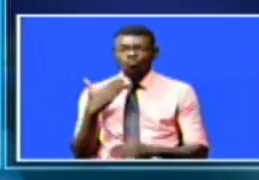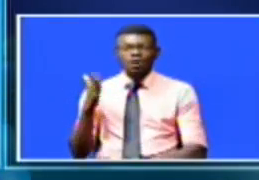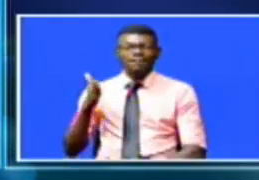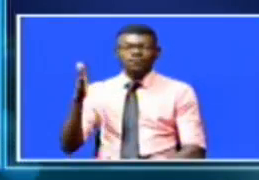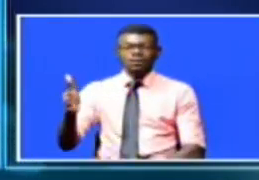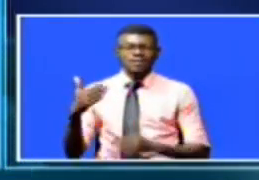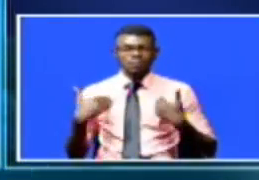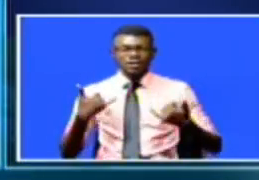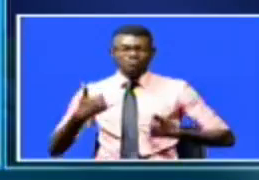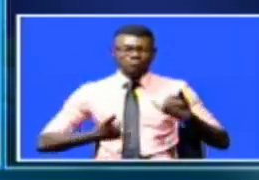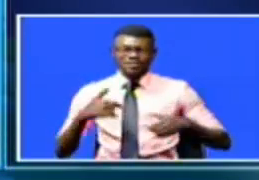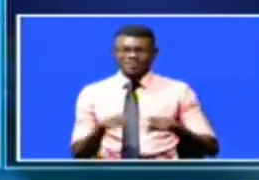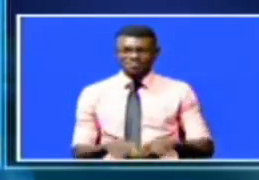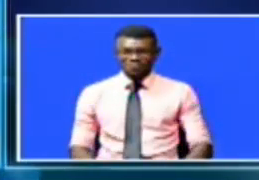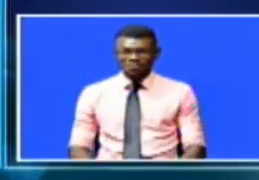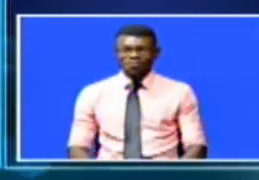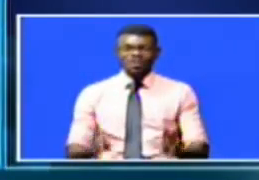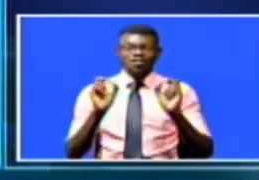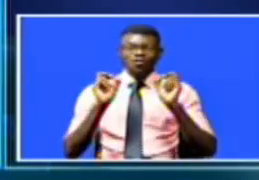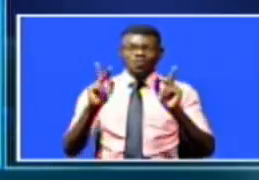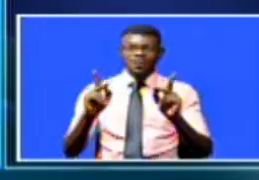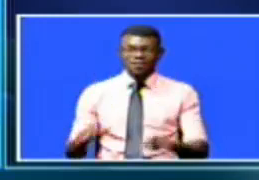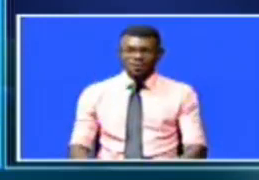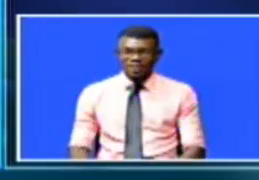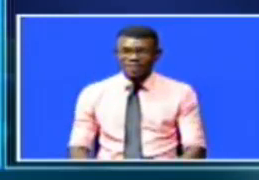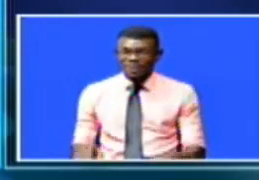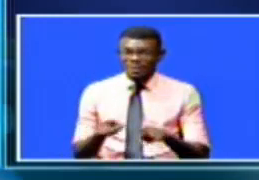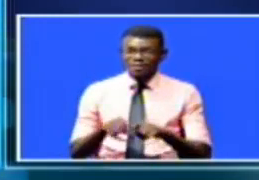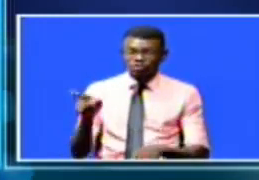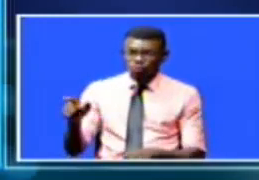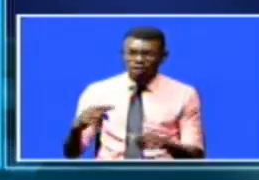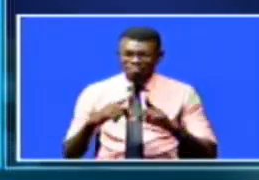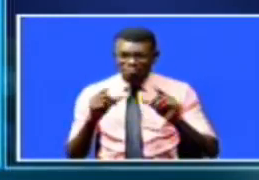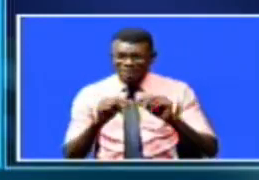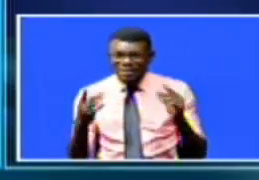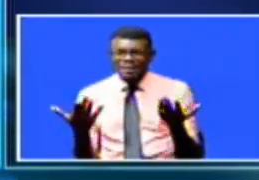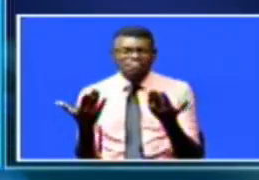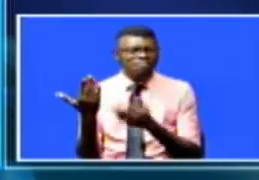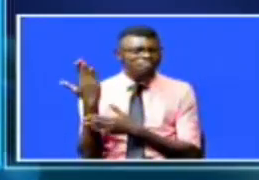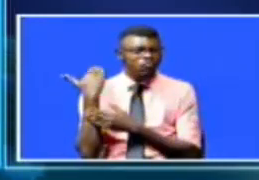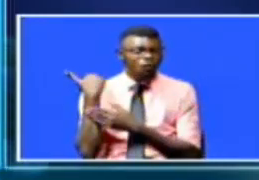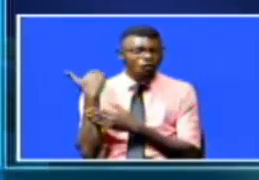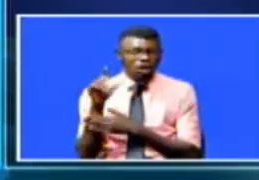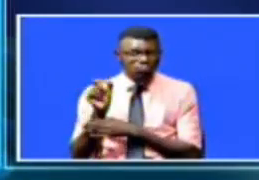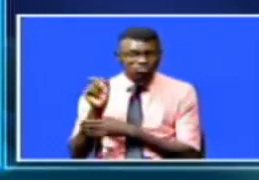continue to enjoy them. All right. You also tweeted earlier, a few months ago,